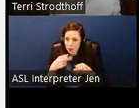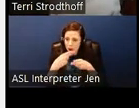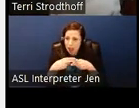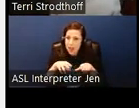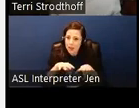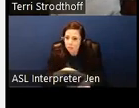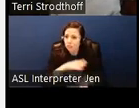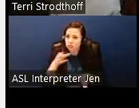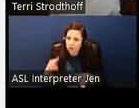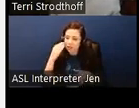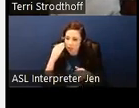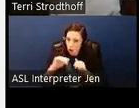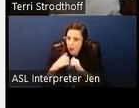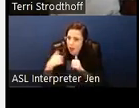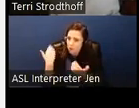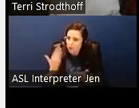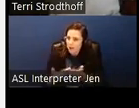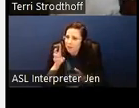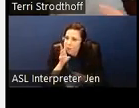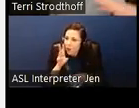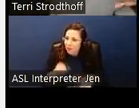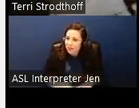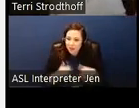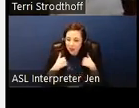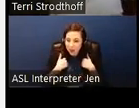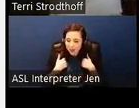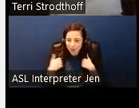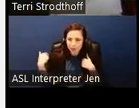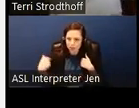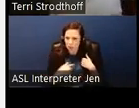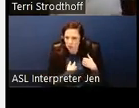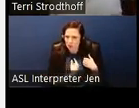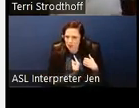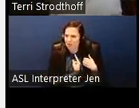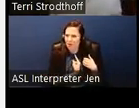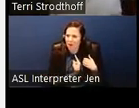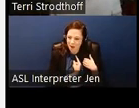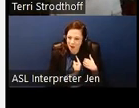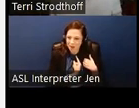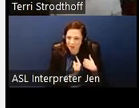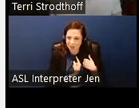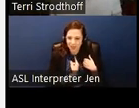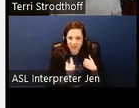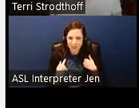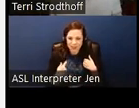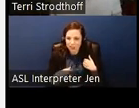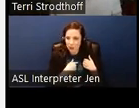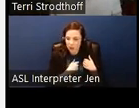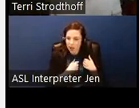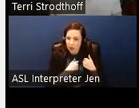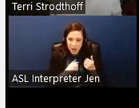the water so that they can survive. We're the only mammals that have this level of